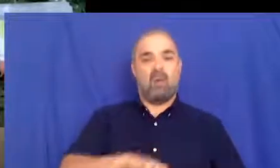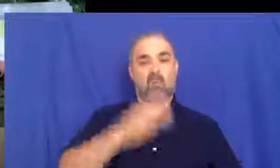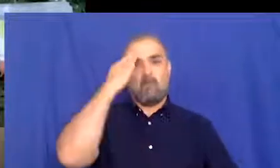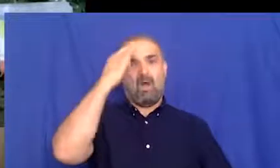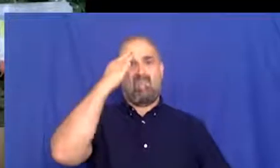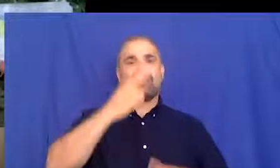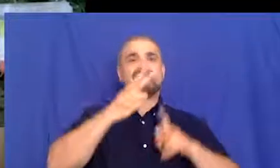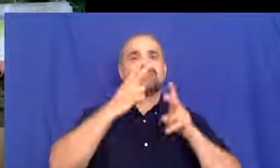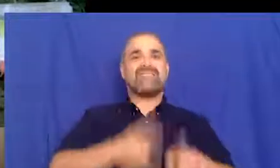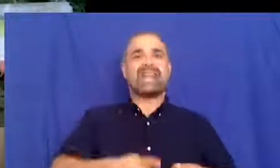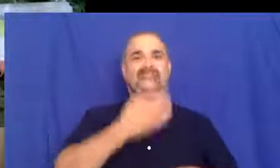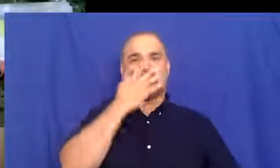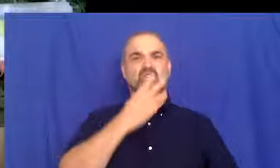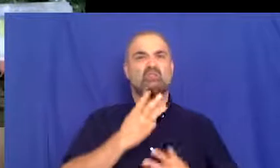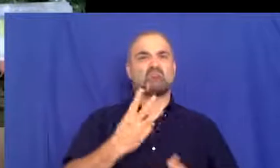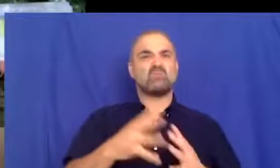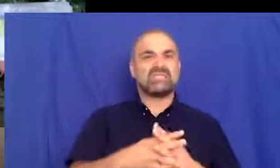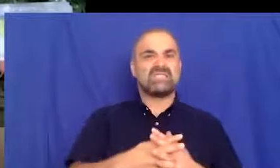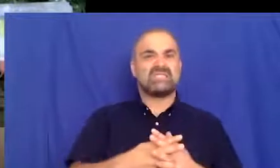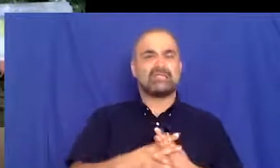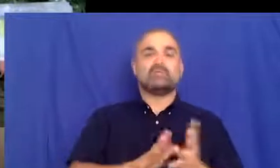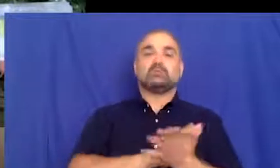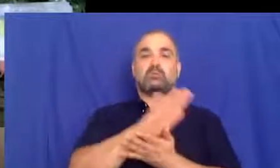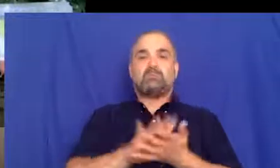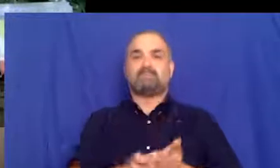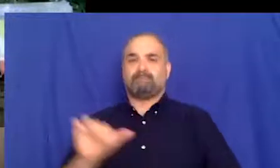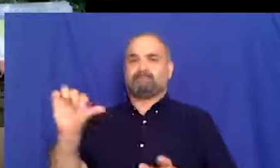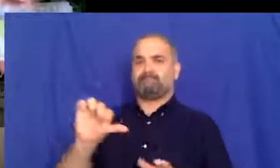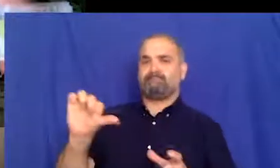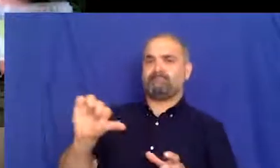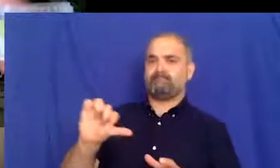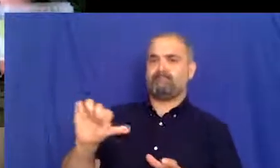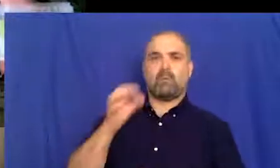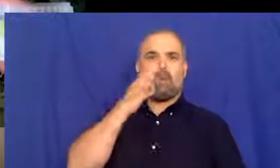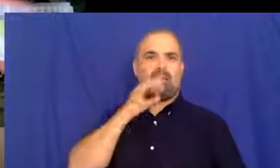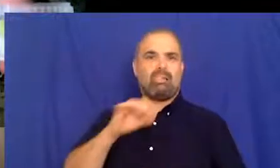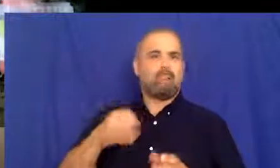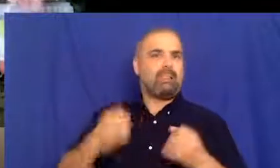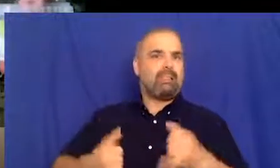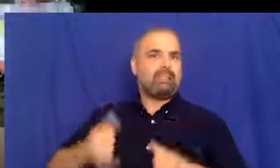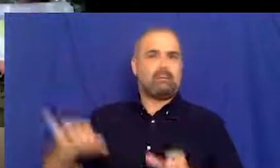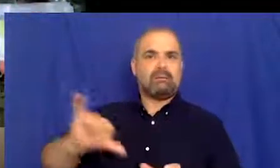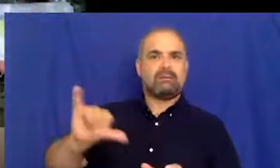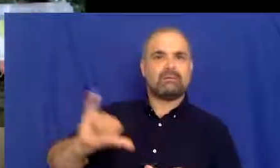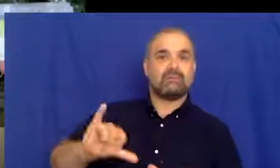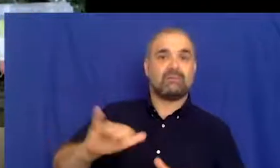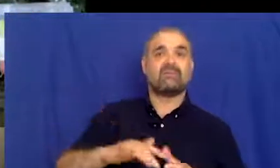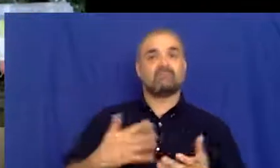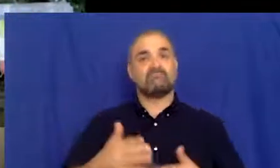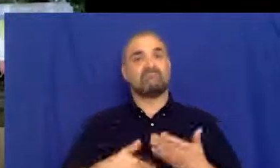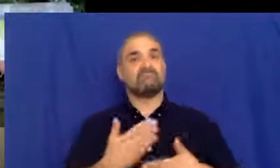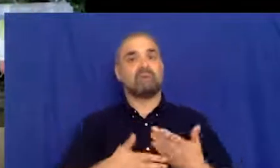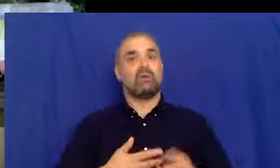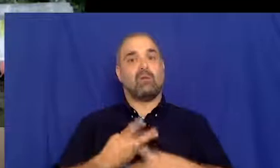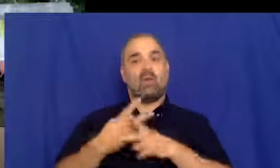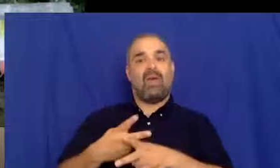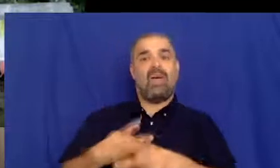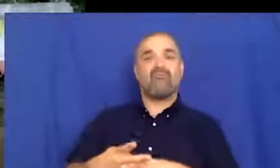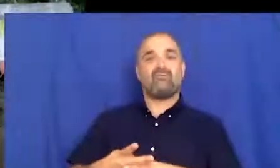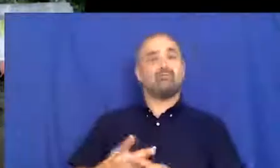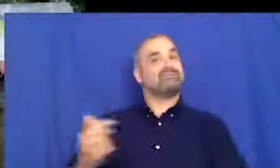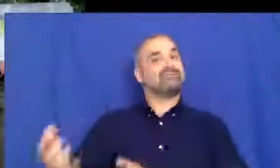was 3 weeks old. And as a result, a friend of ours had to then hand rear her, and another 9 of her litter mates. And he did